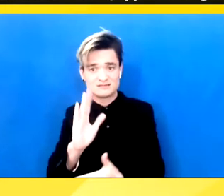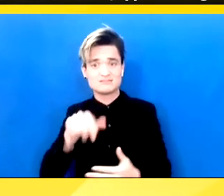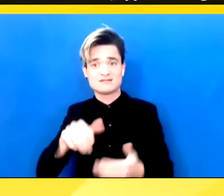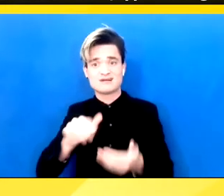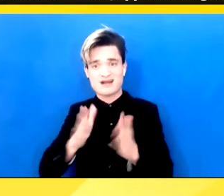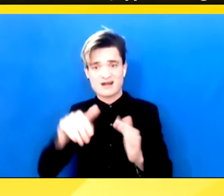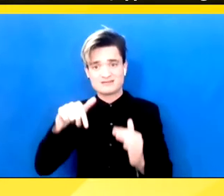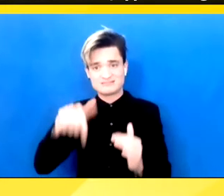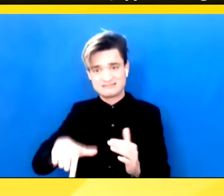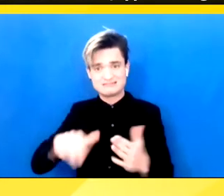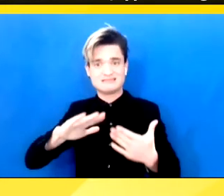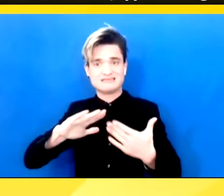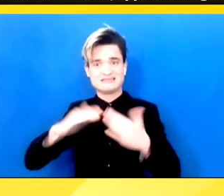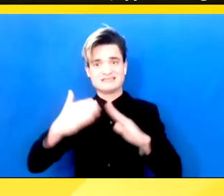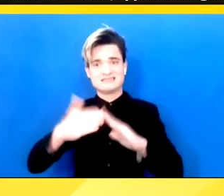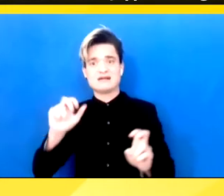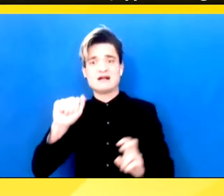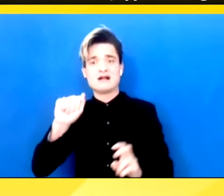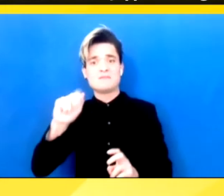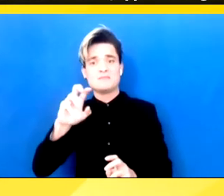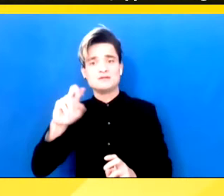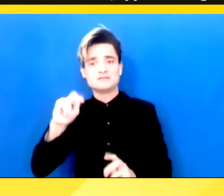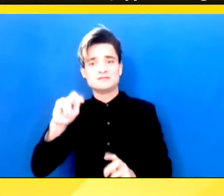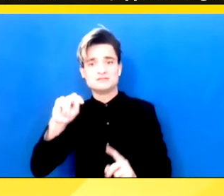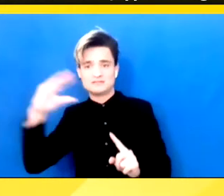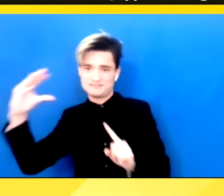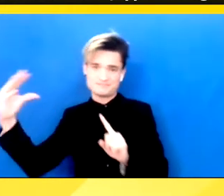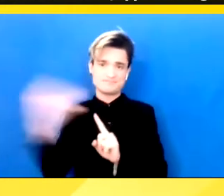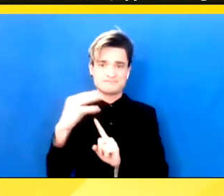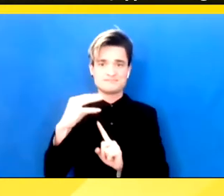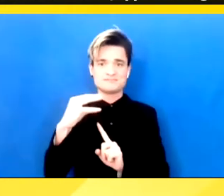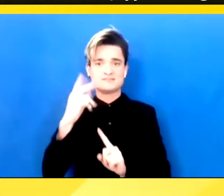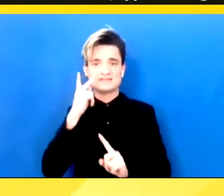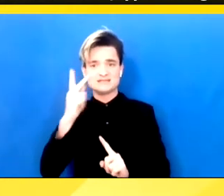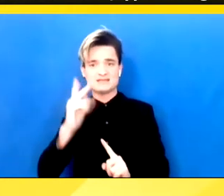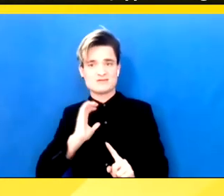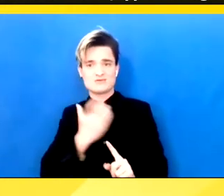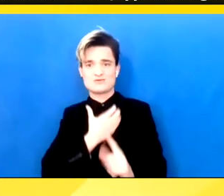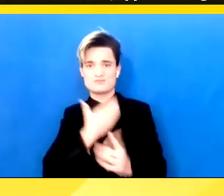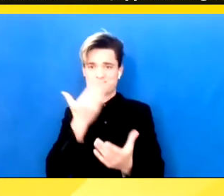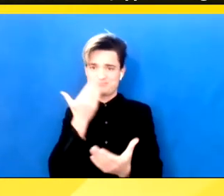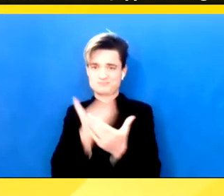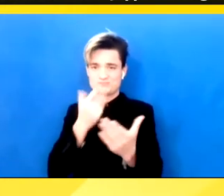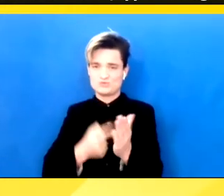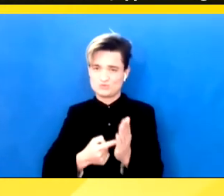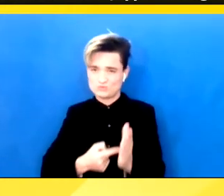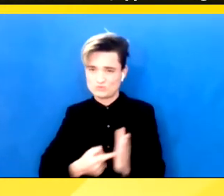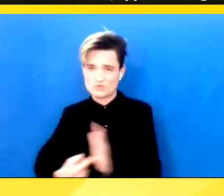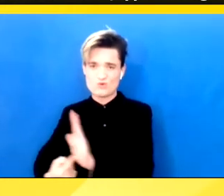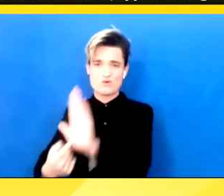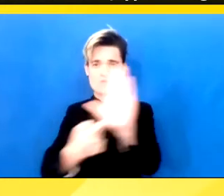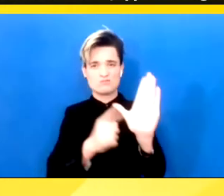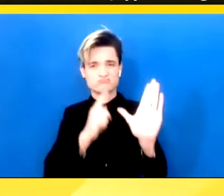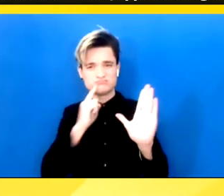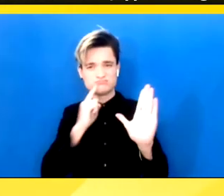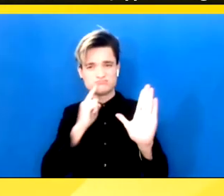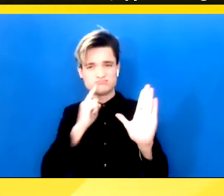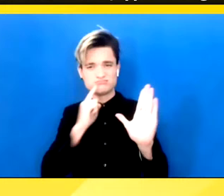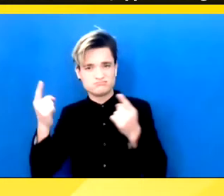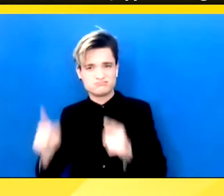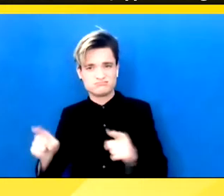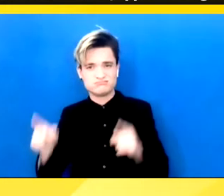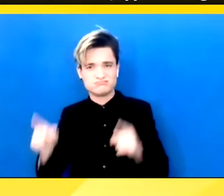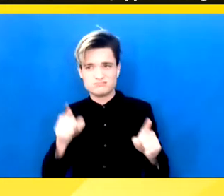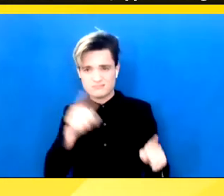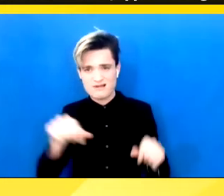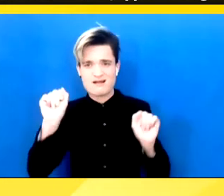to give evidence to the people that's watching that they can do it too. They are showing the encouragement to